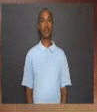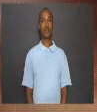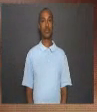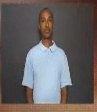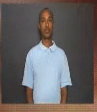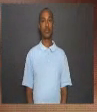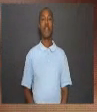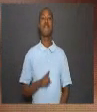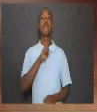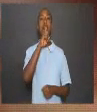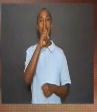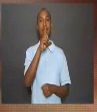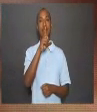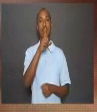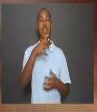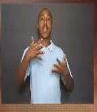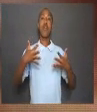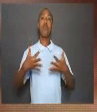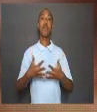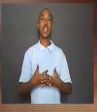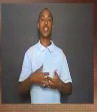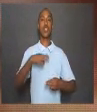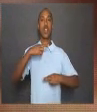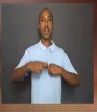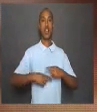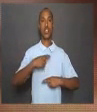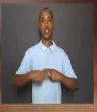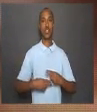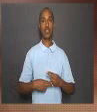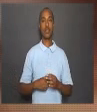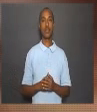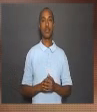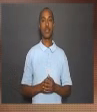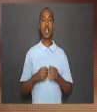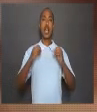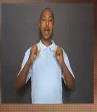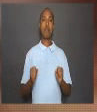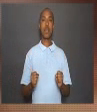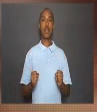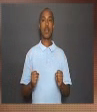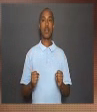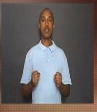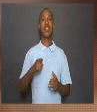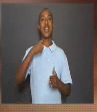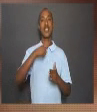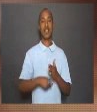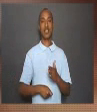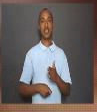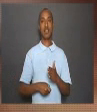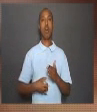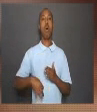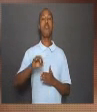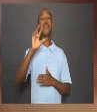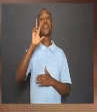In fact, a combination reaction can be the result